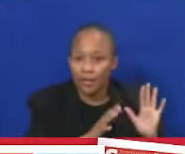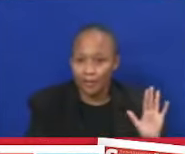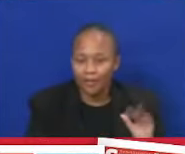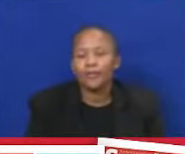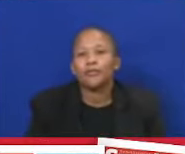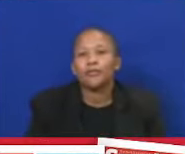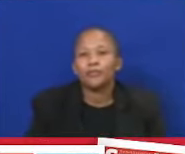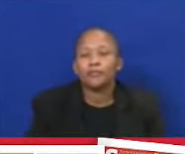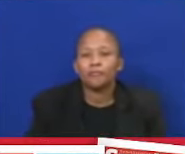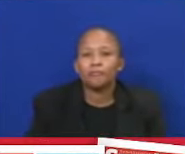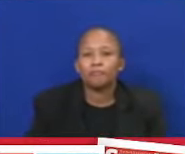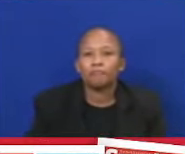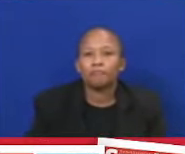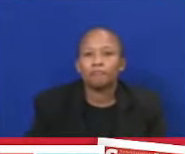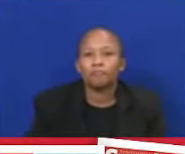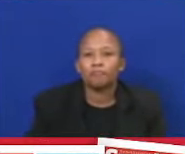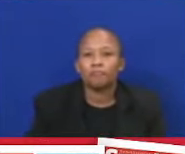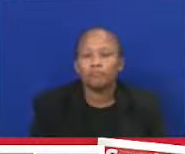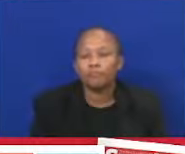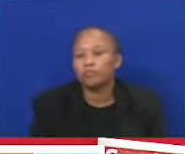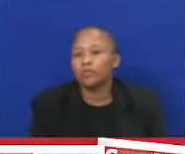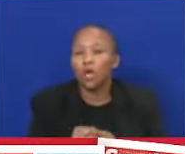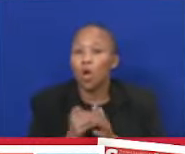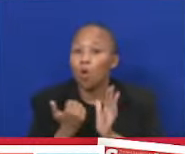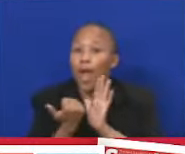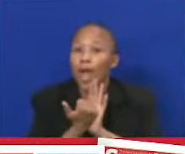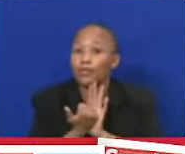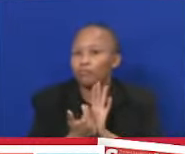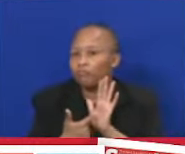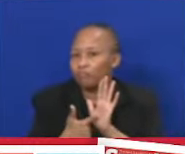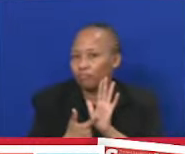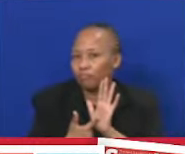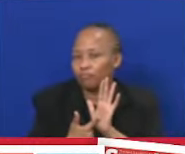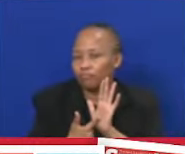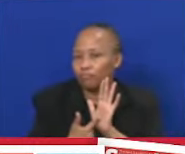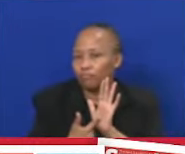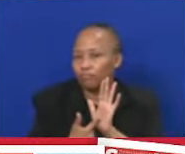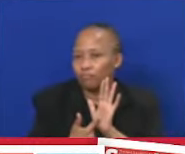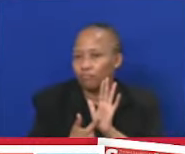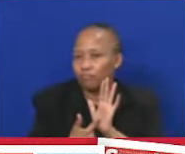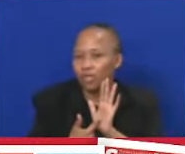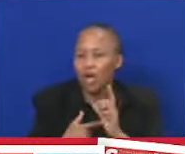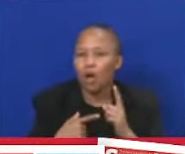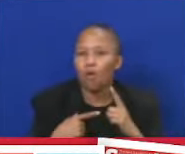Firearm Control Act doesn't allow the pre-signed permits